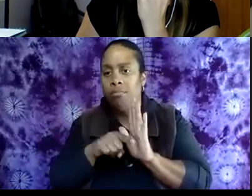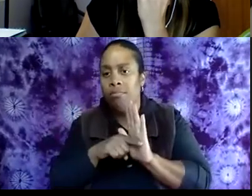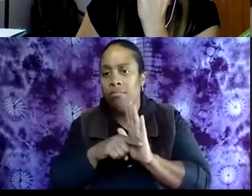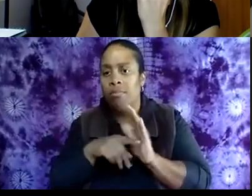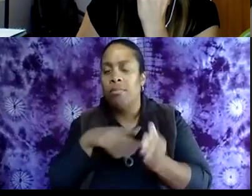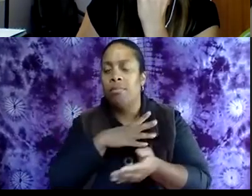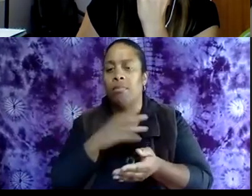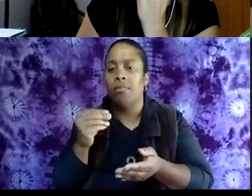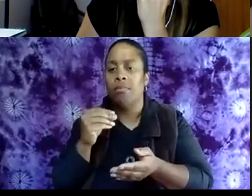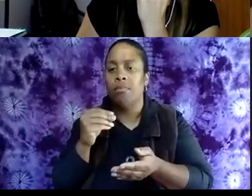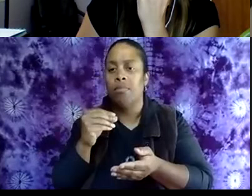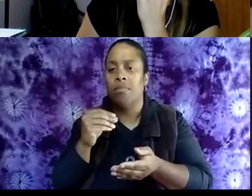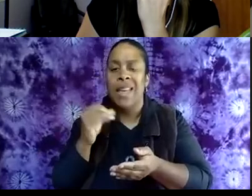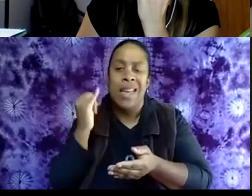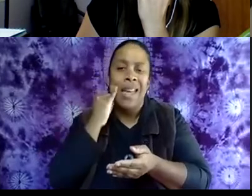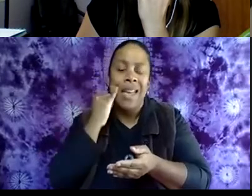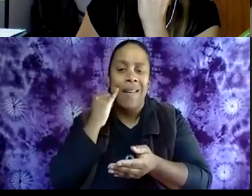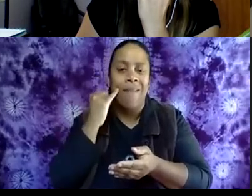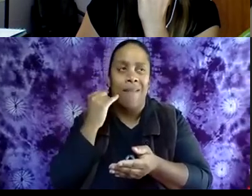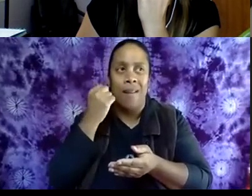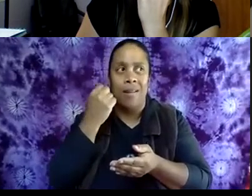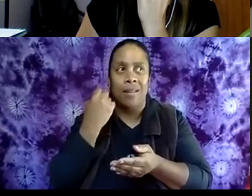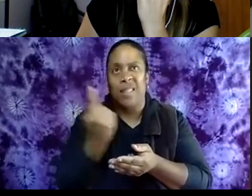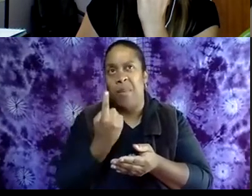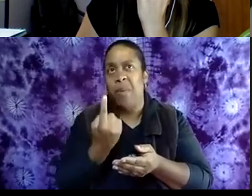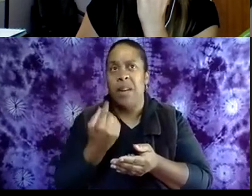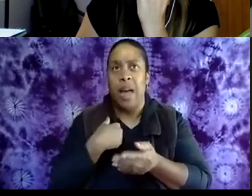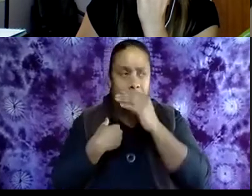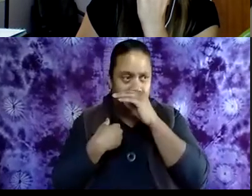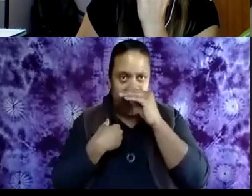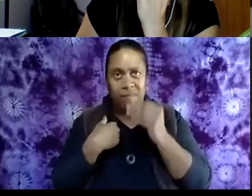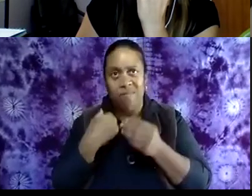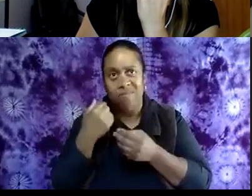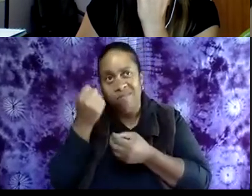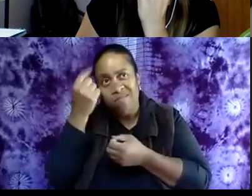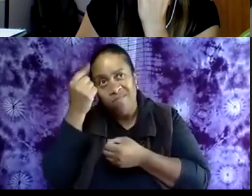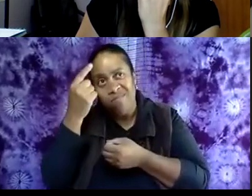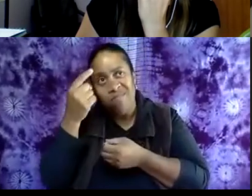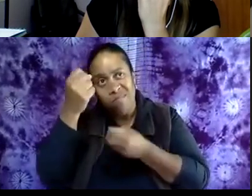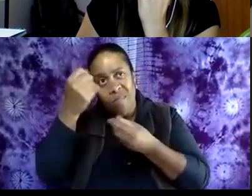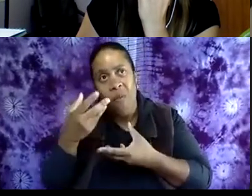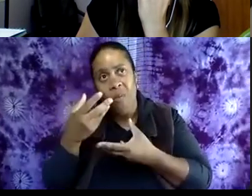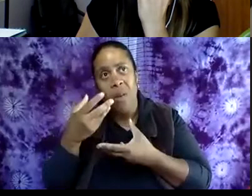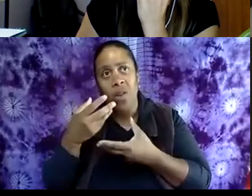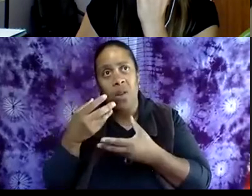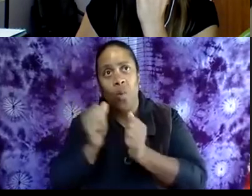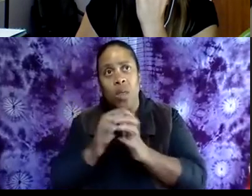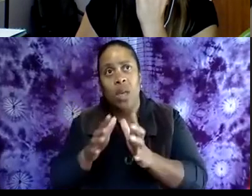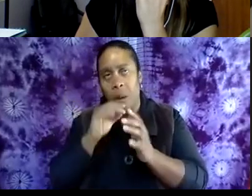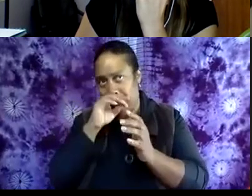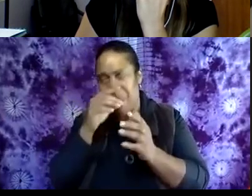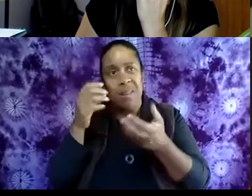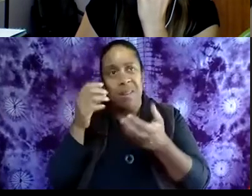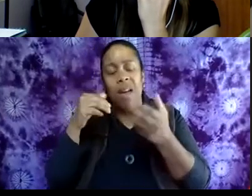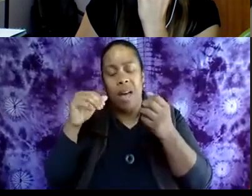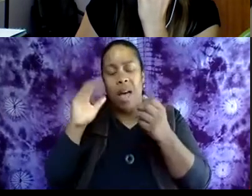And if anyone would have any insight into it without actually meeting with me, I'm happy to make appointments